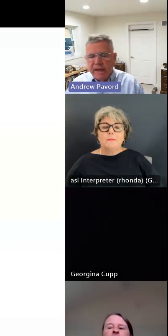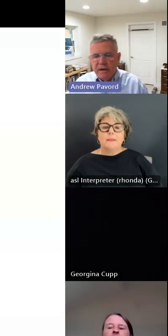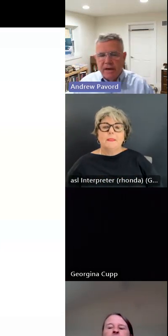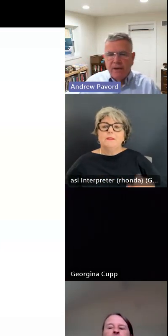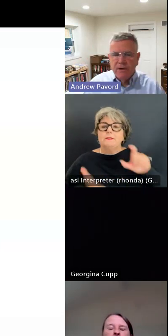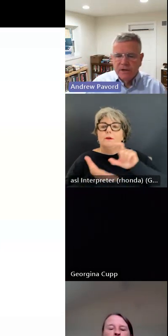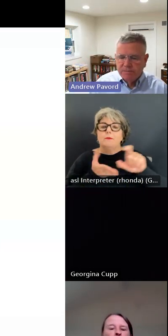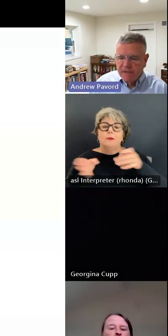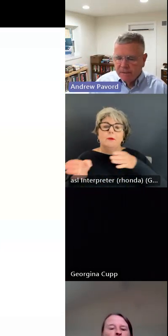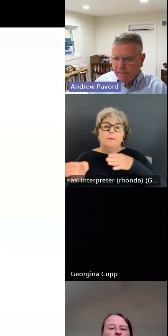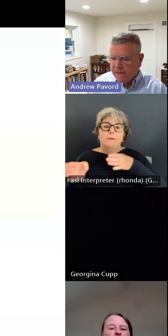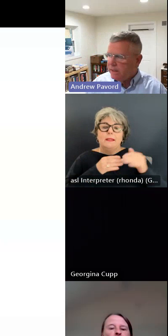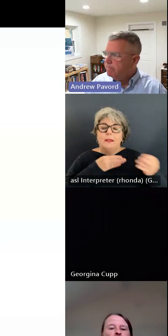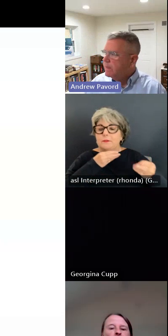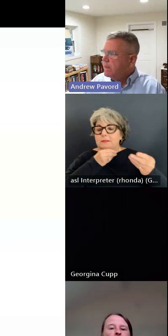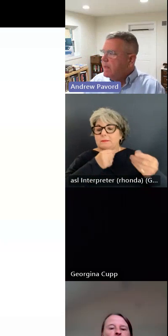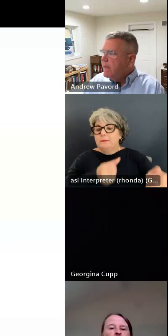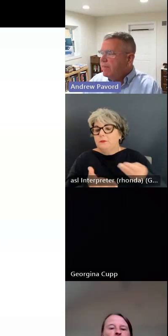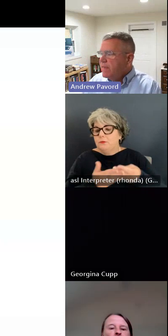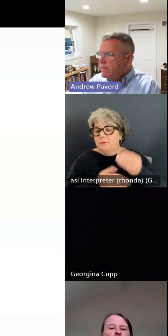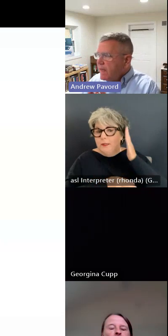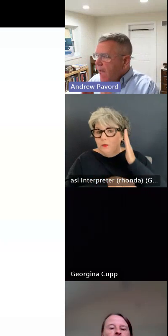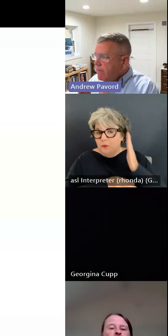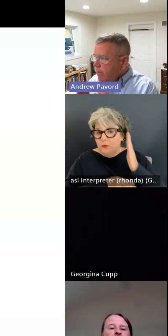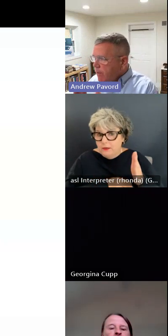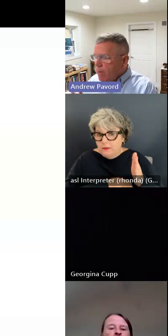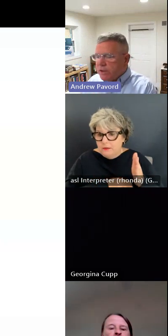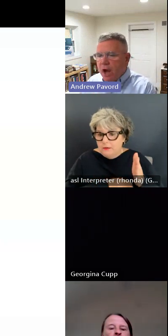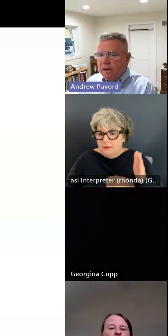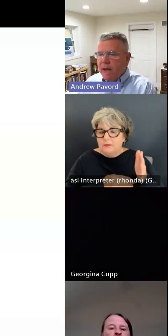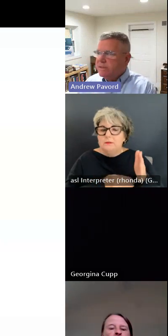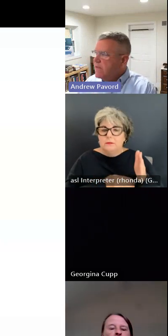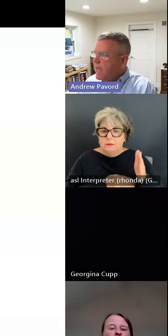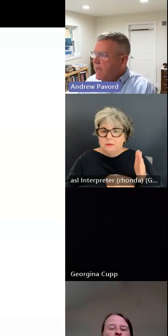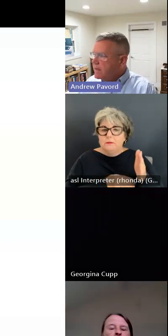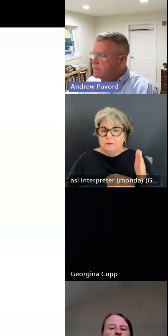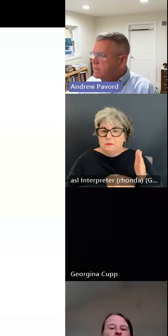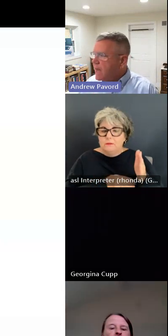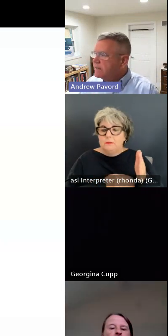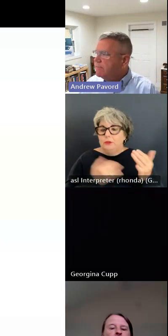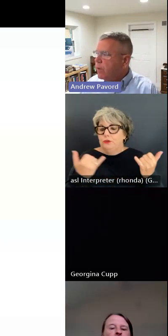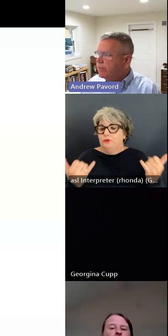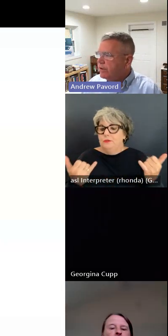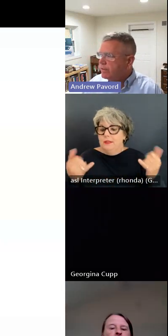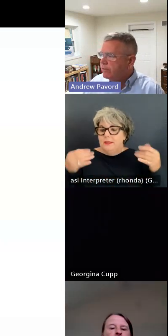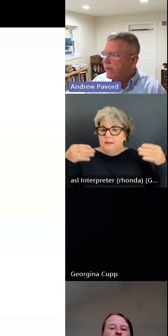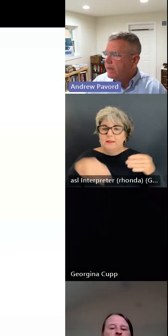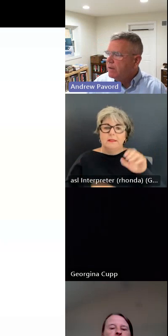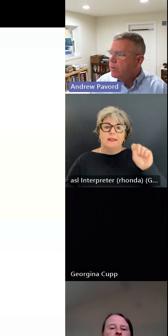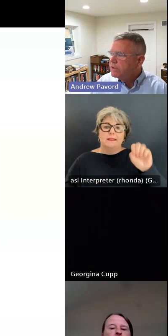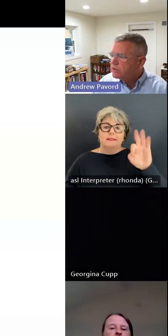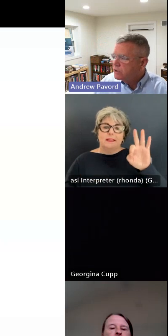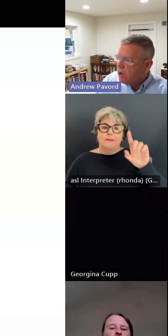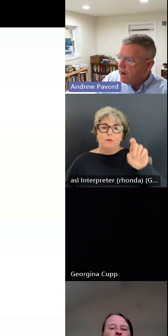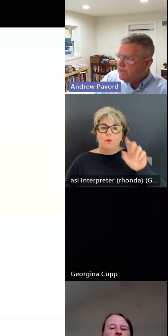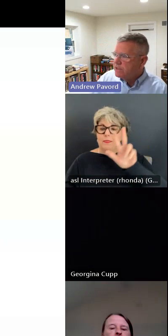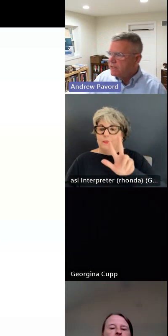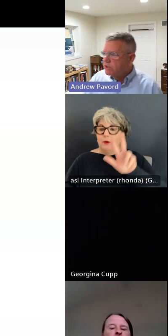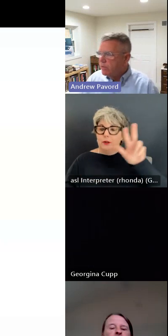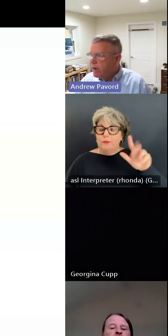your plan on how you're going to spend the money. And then what we're talking about today is the SF-133, which